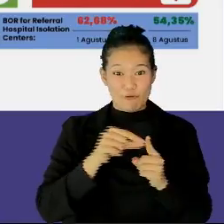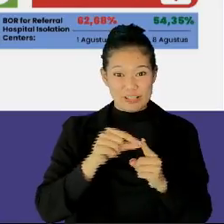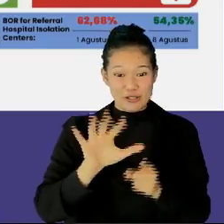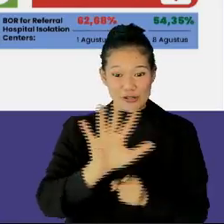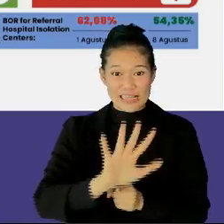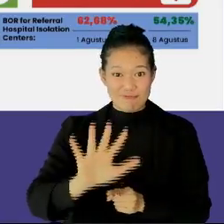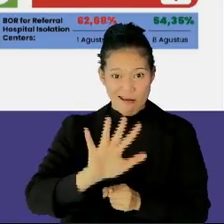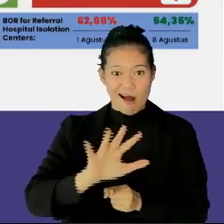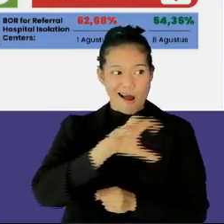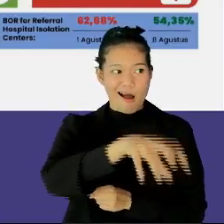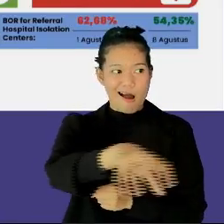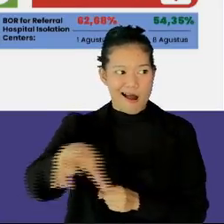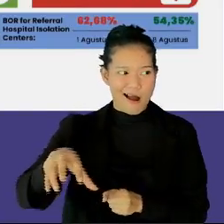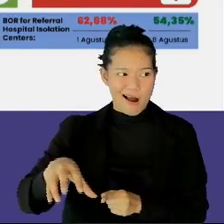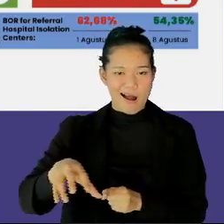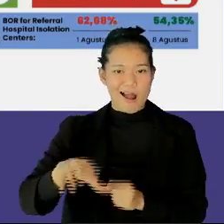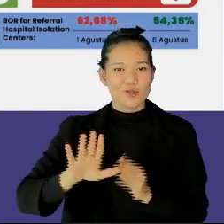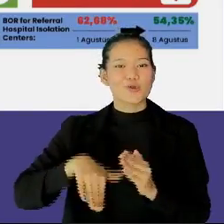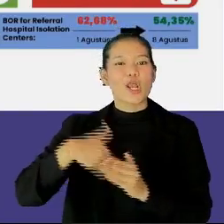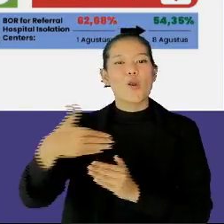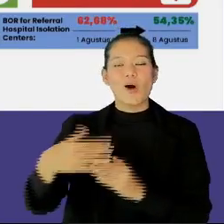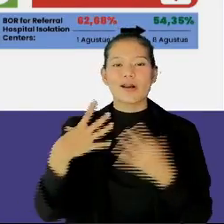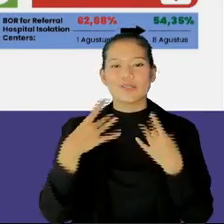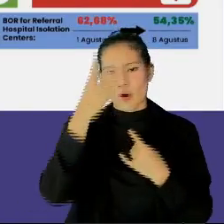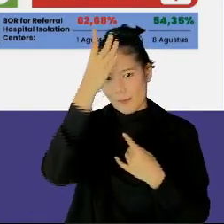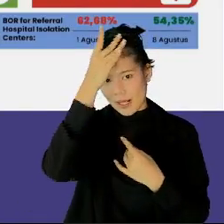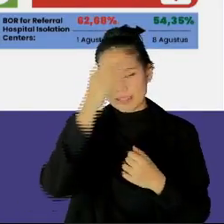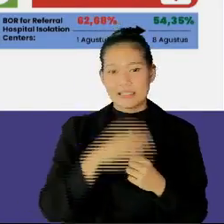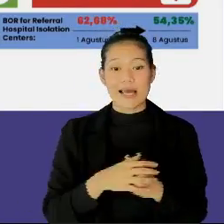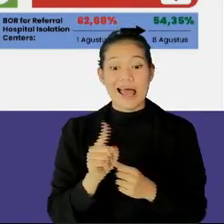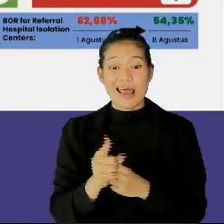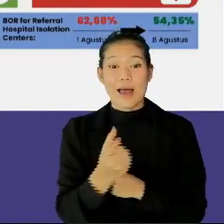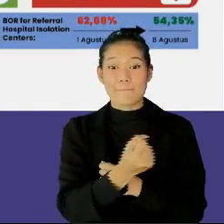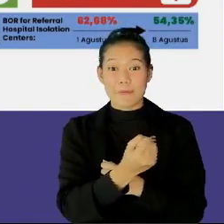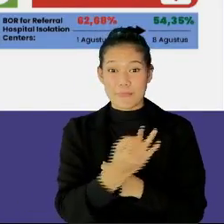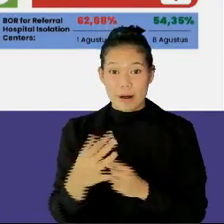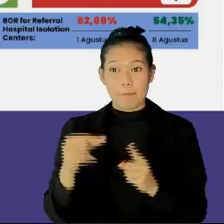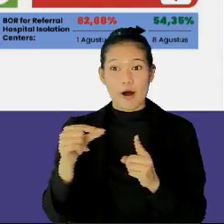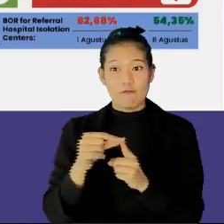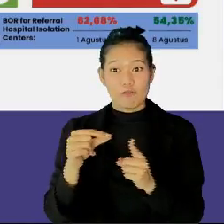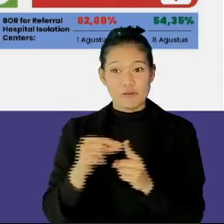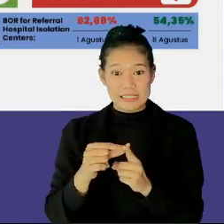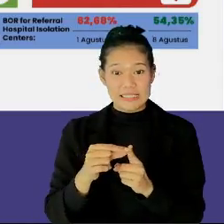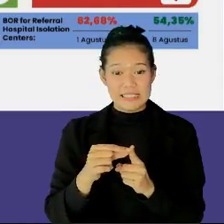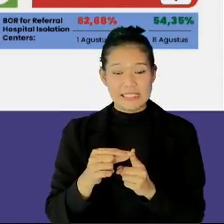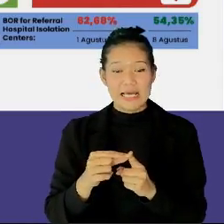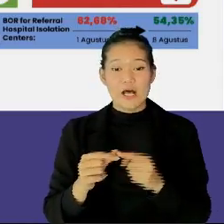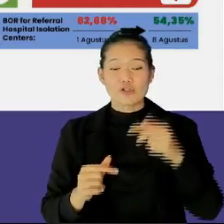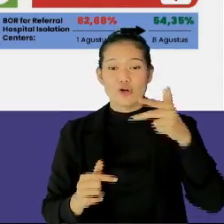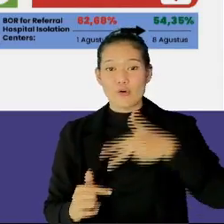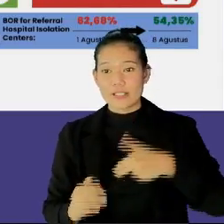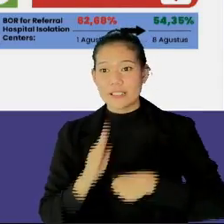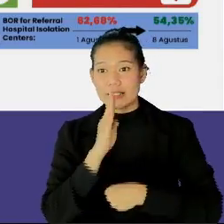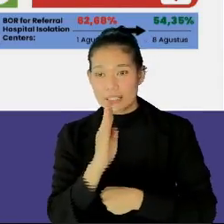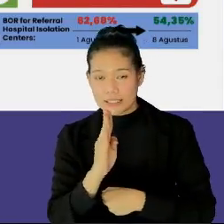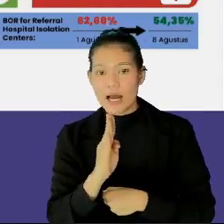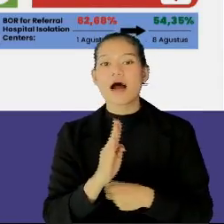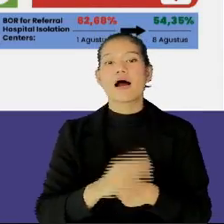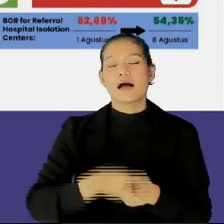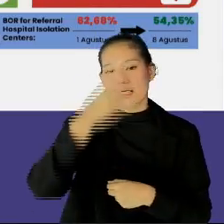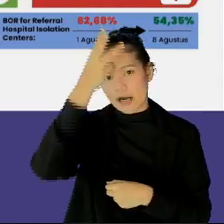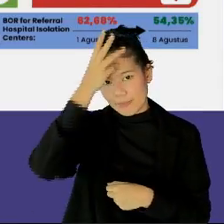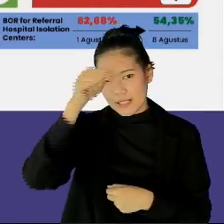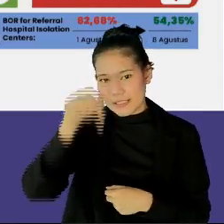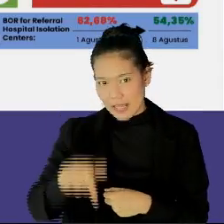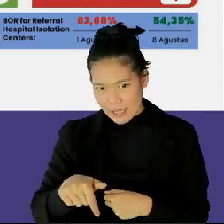5 provinces are outside Java, Bali. And some of these provinces, namely Central Sulawesi, South